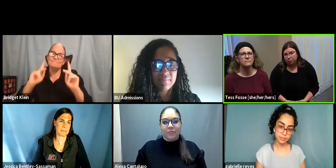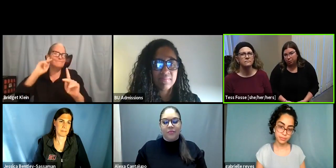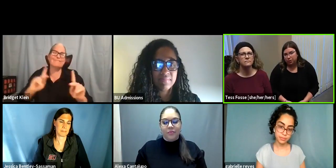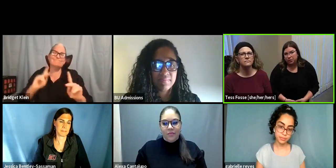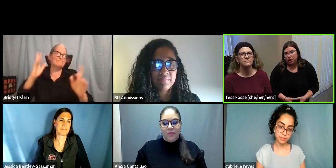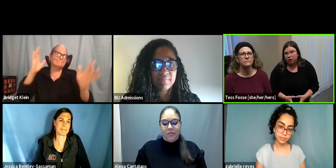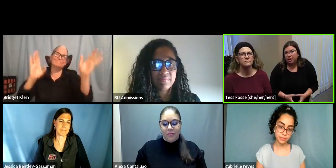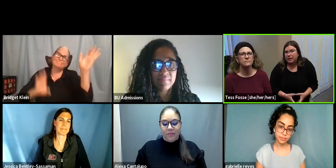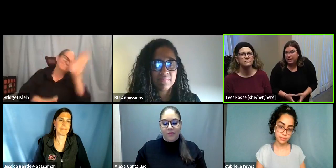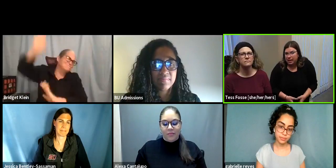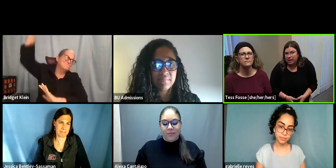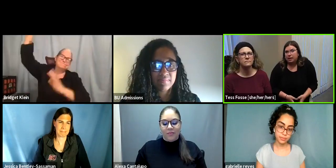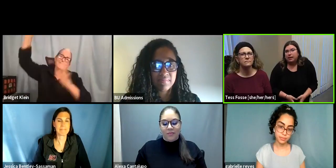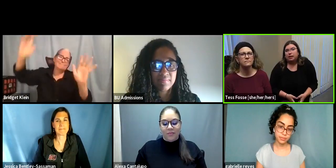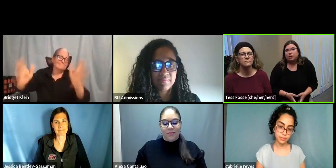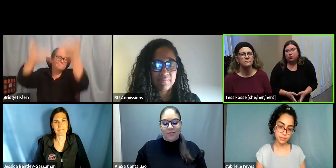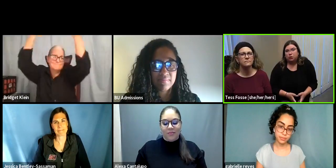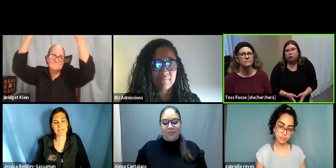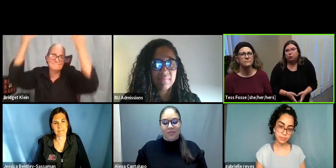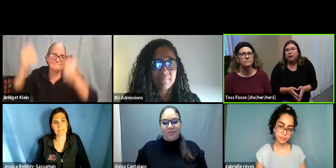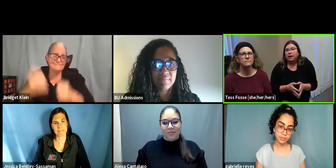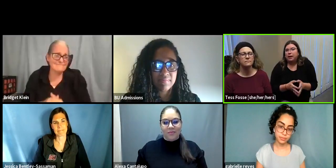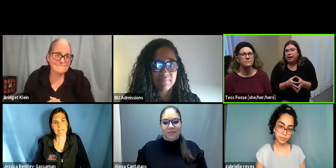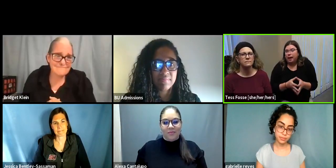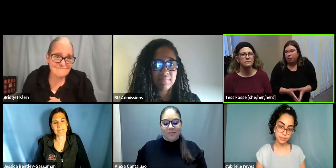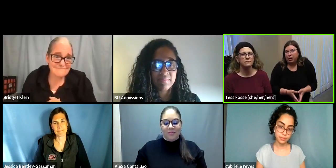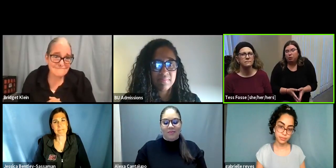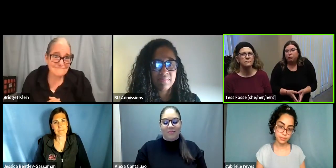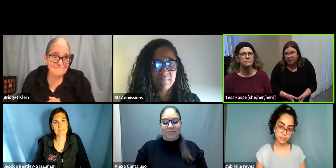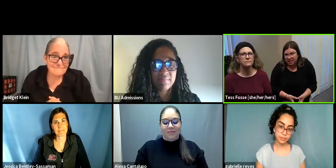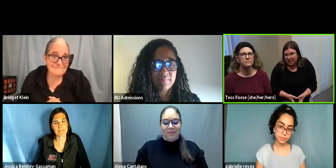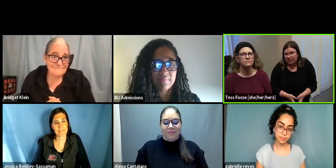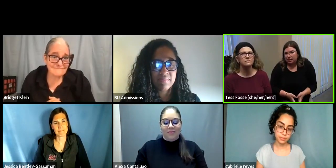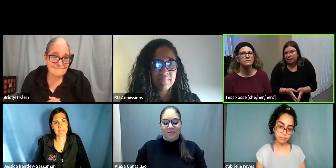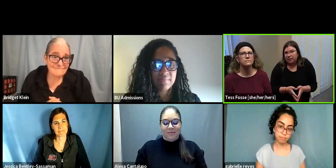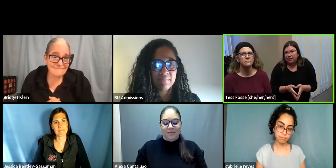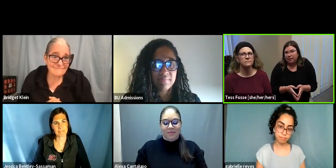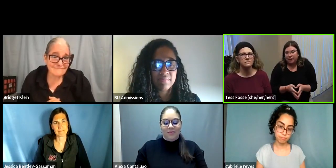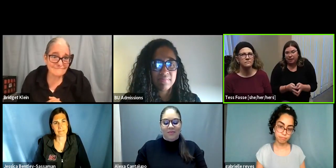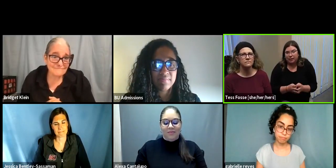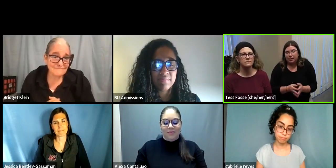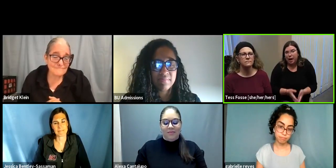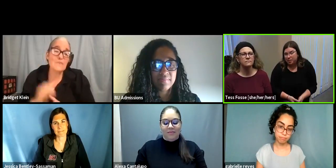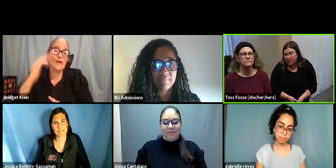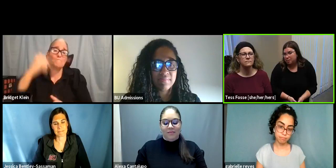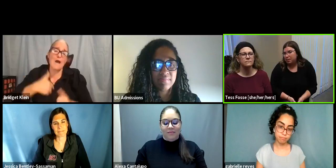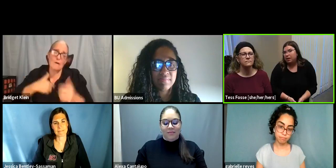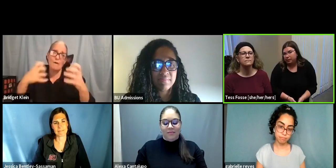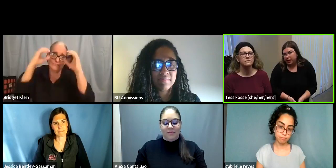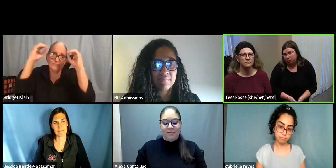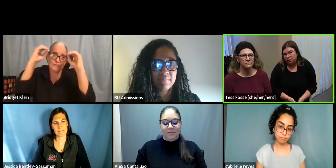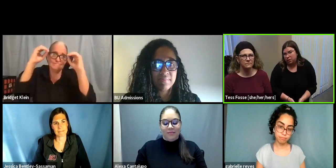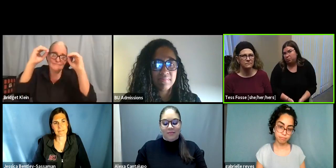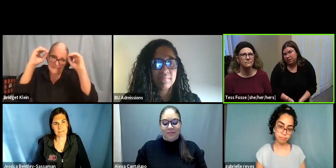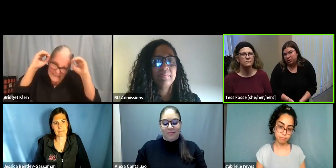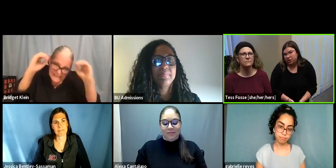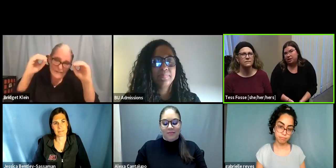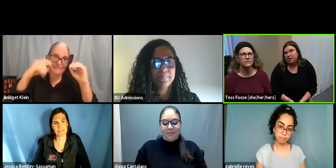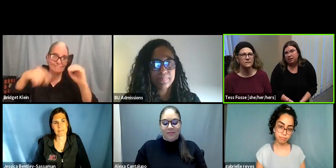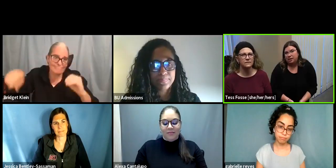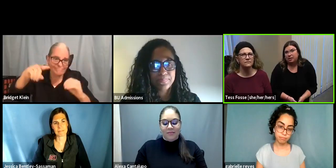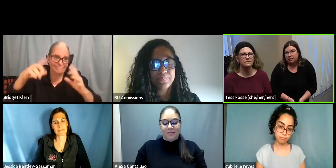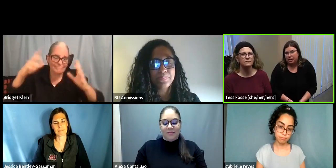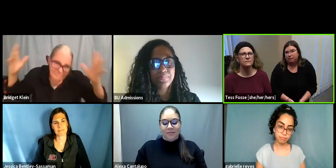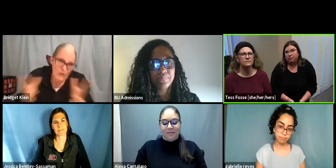qualified interpreters are a key to helping remedy the epidemic of language